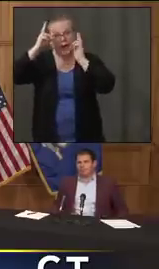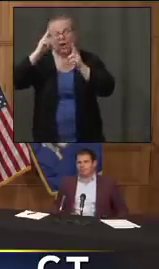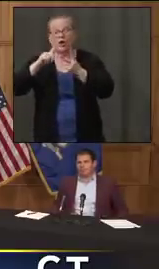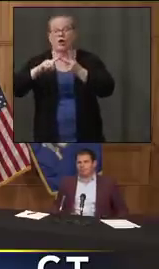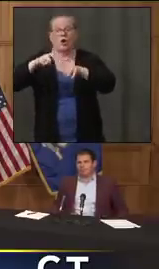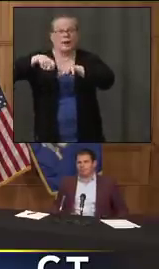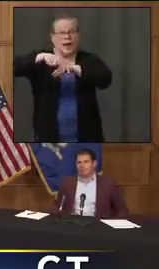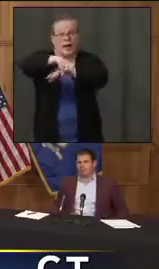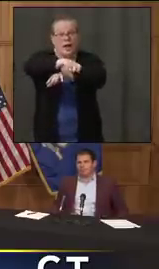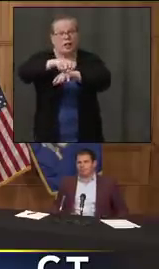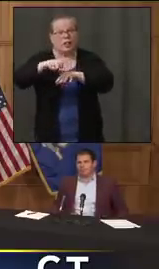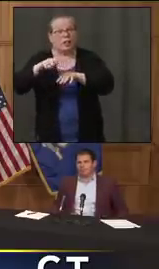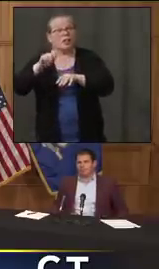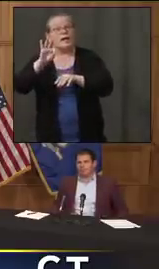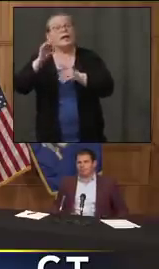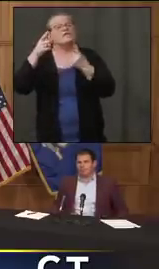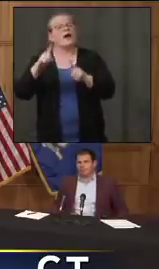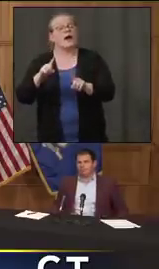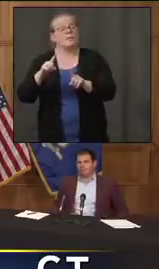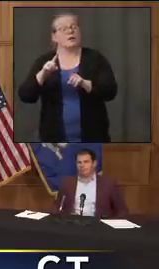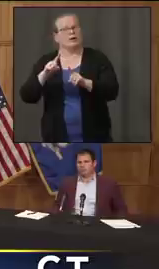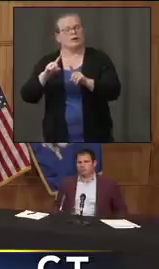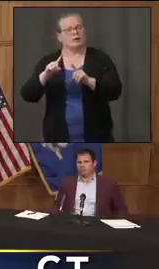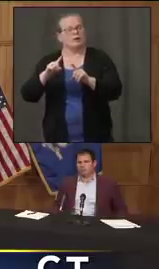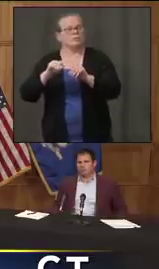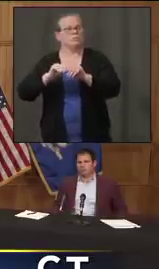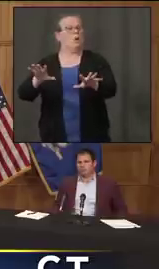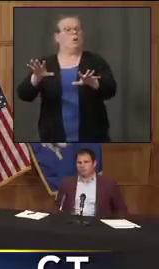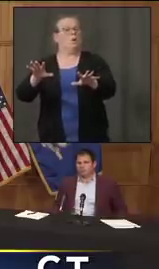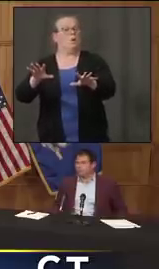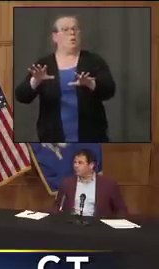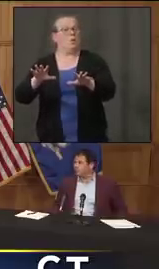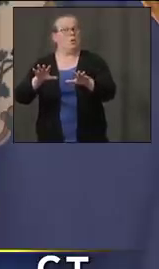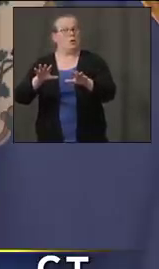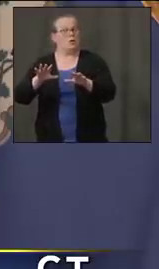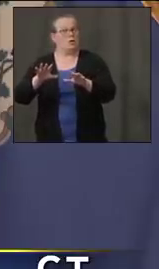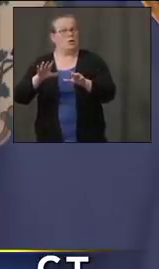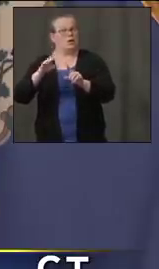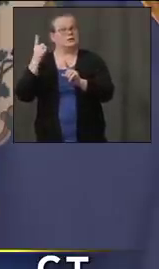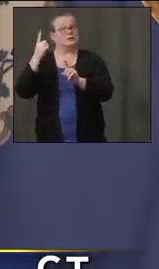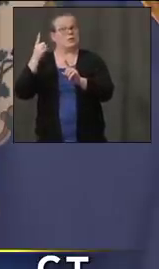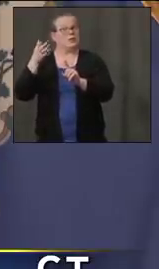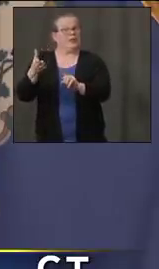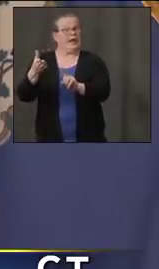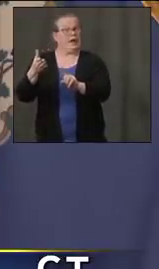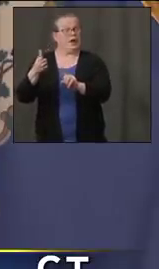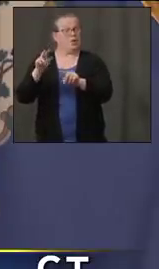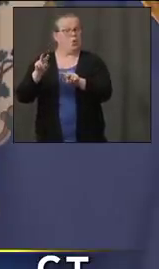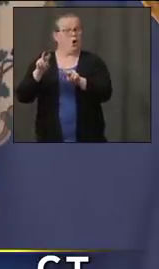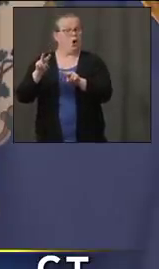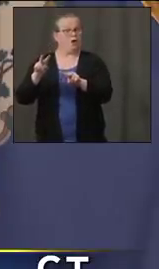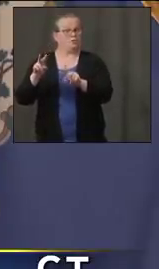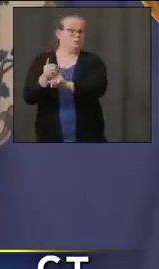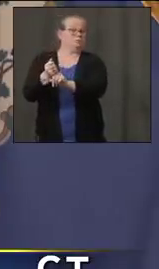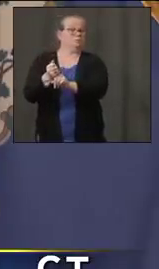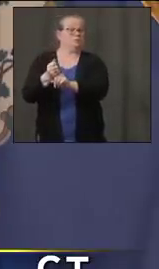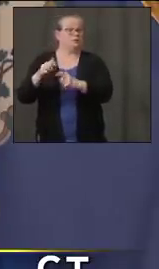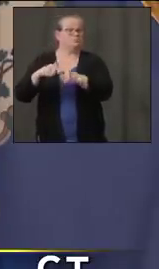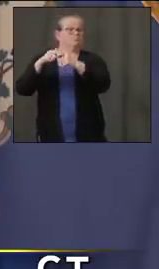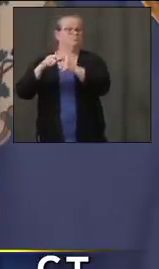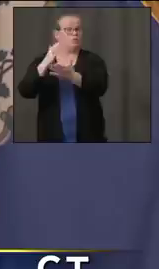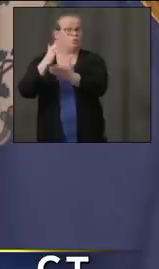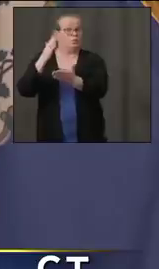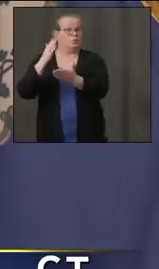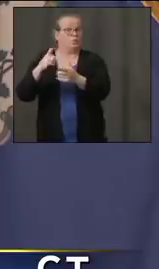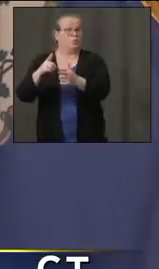catch a potential flare-up quickly or immediately? Yeah, that's one reason we're ramping up the testing in a dramatic way,